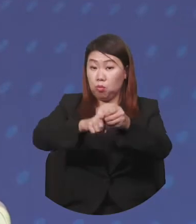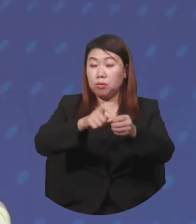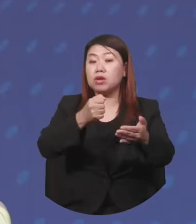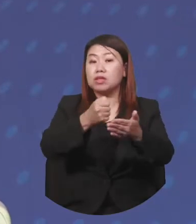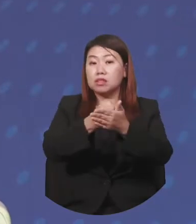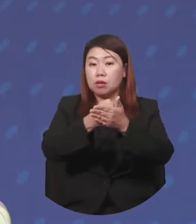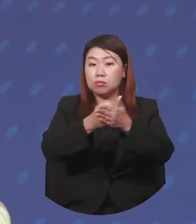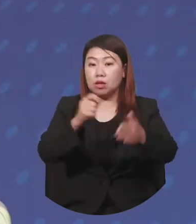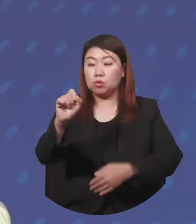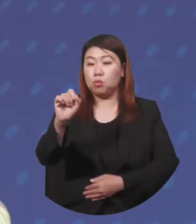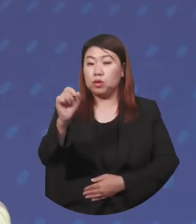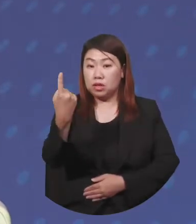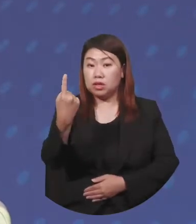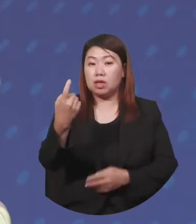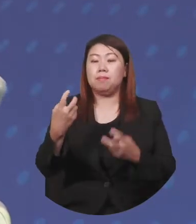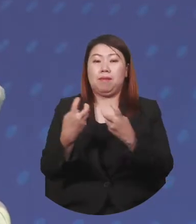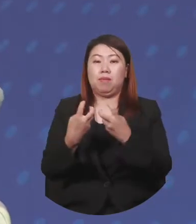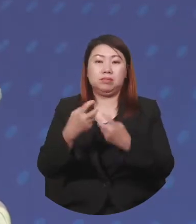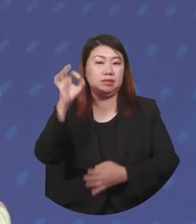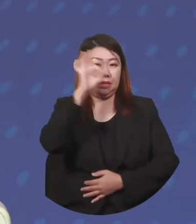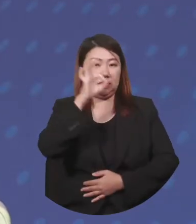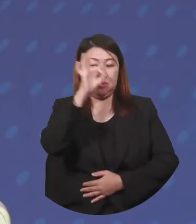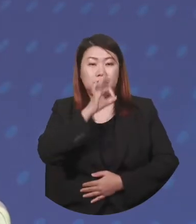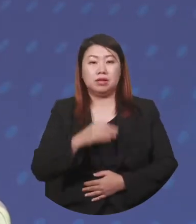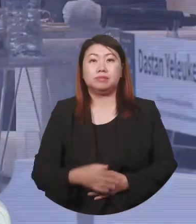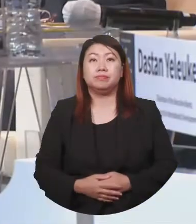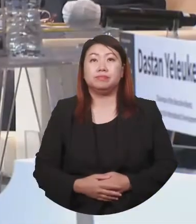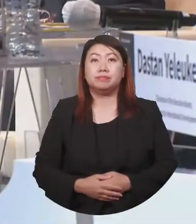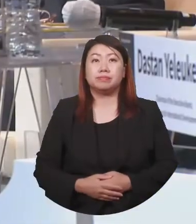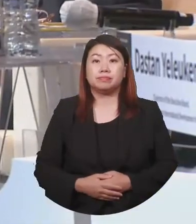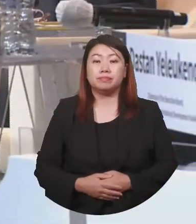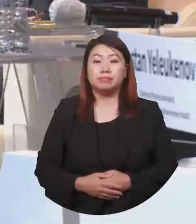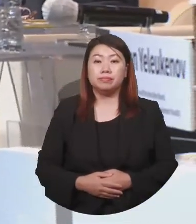us all together. Great.